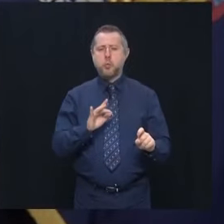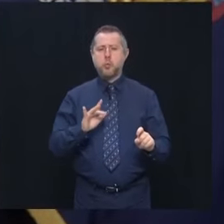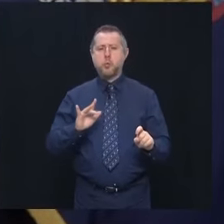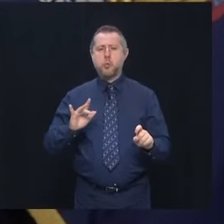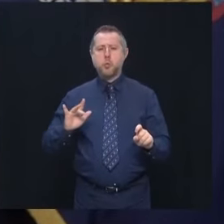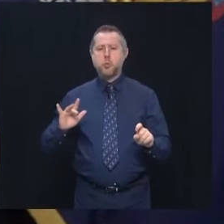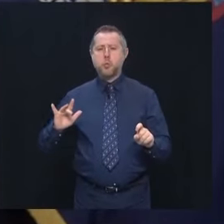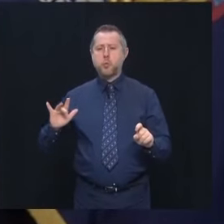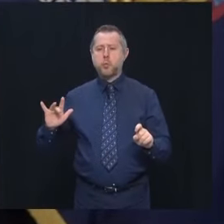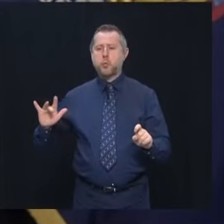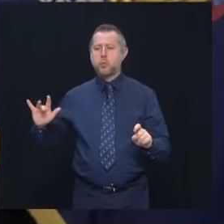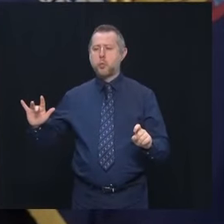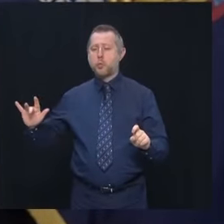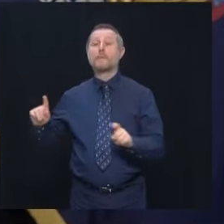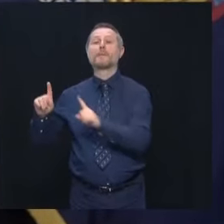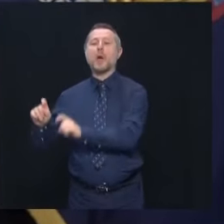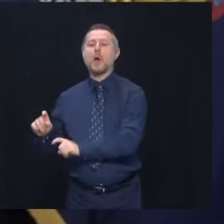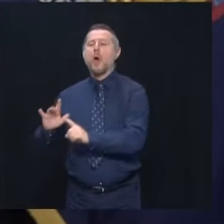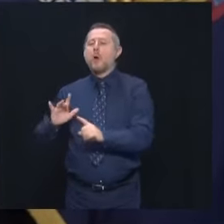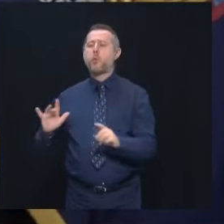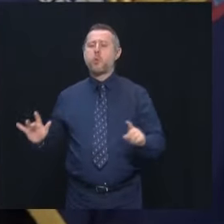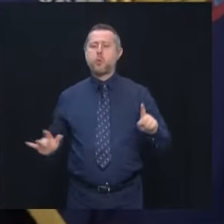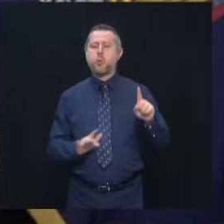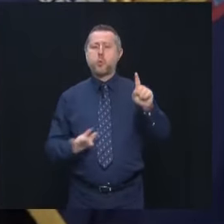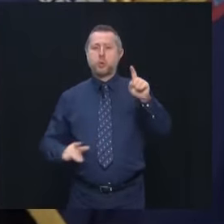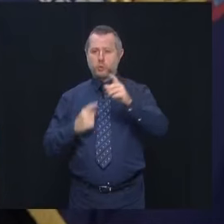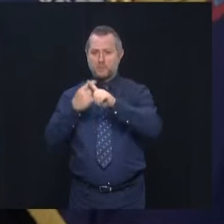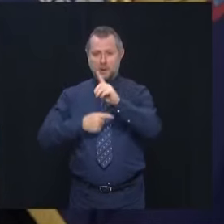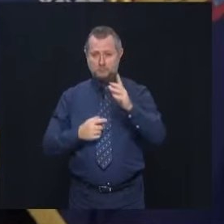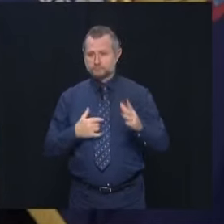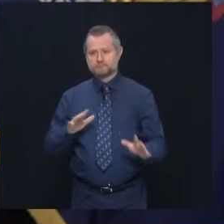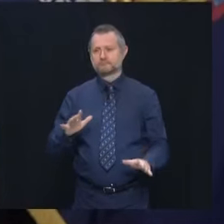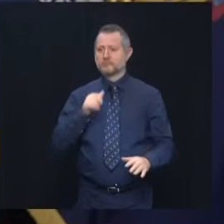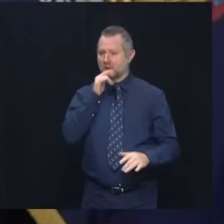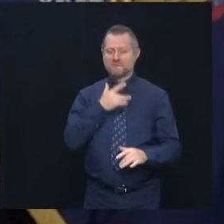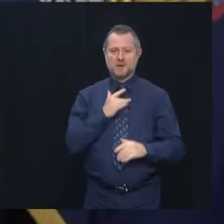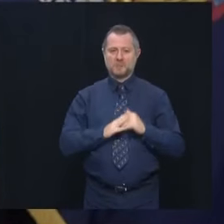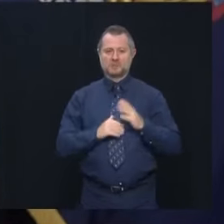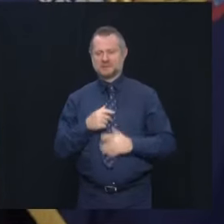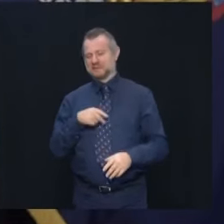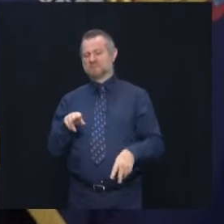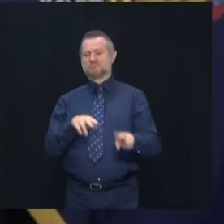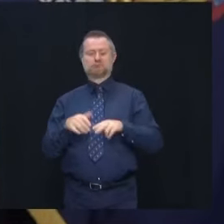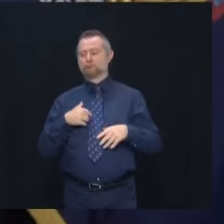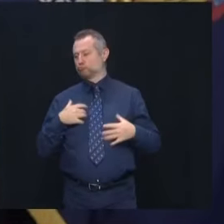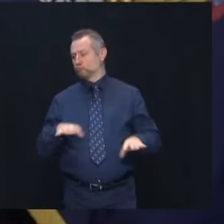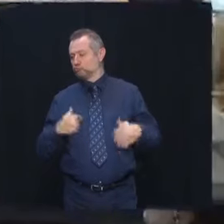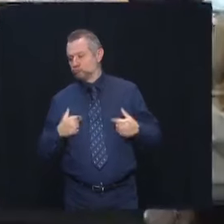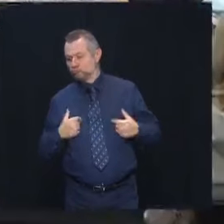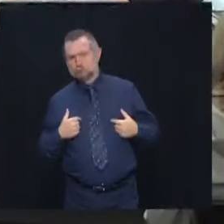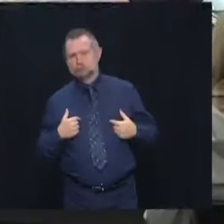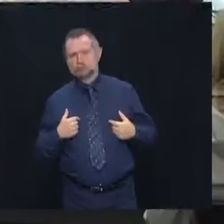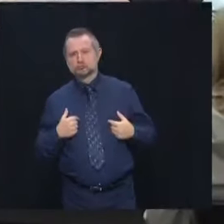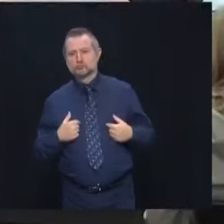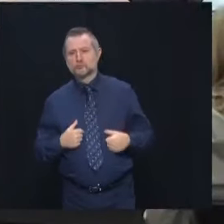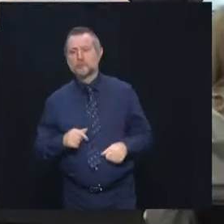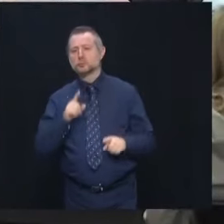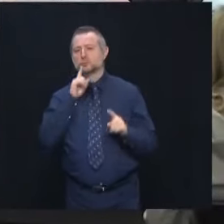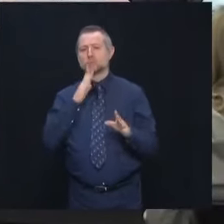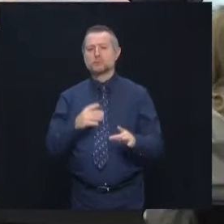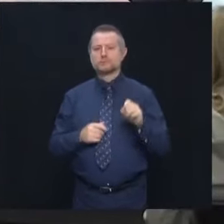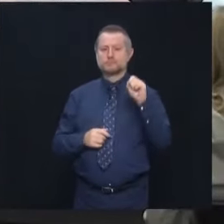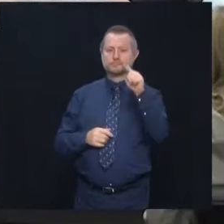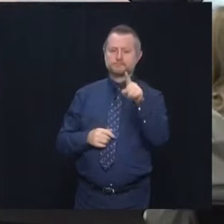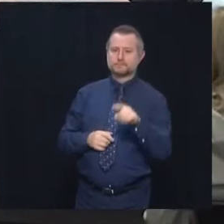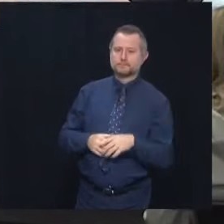that doesn't work for me. I can tell you I would not accept that plan from my school. Will there be an impact to indoor and